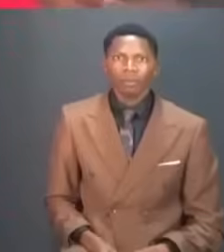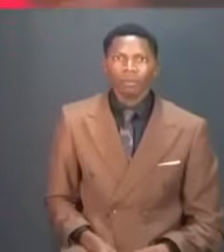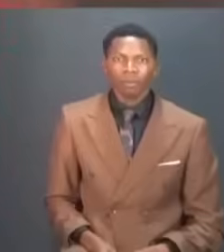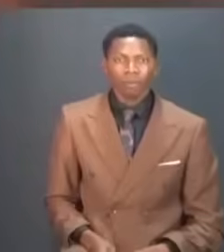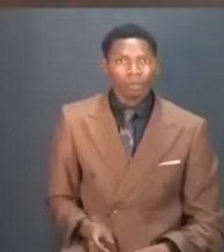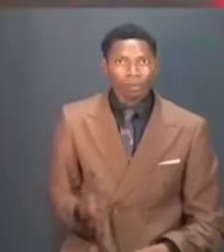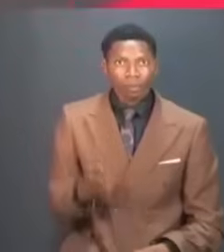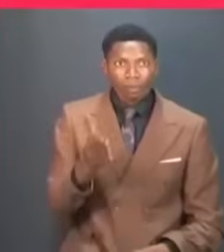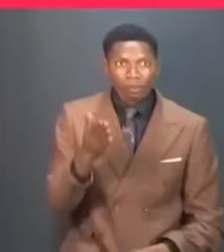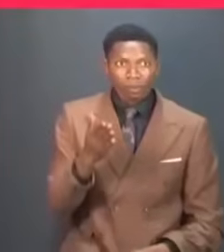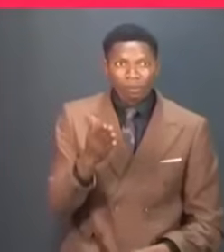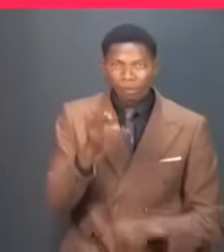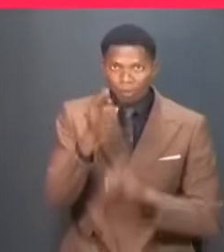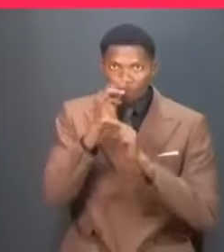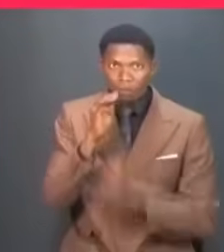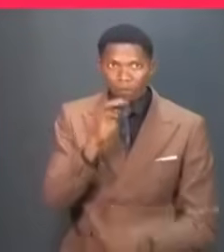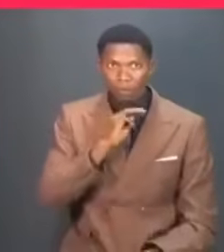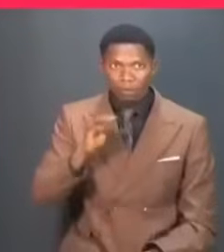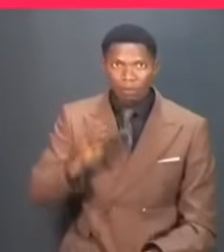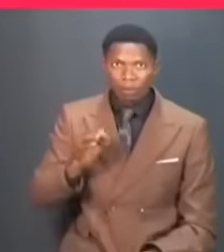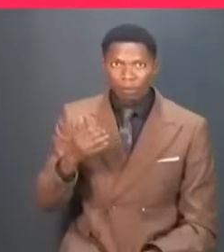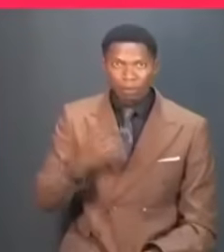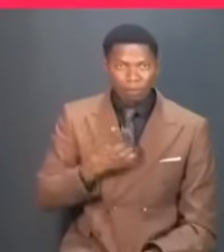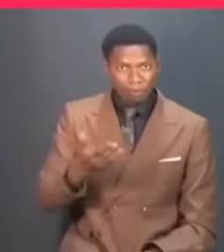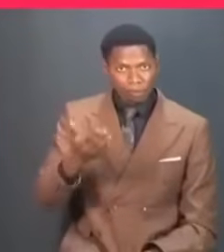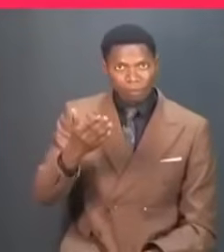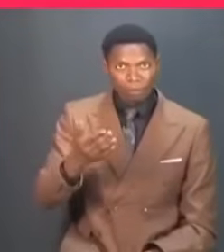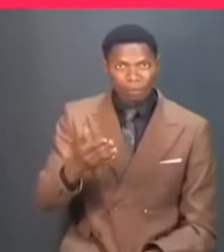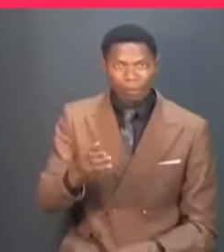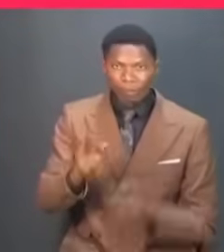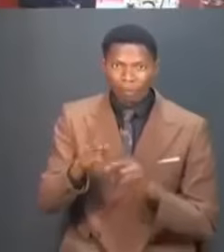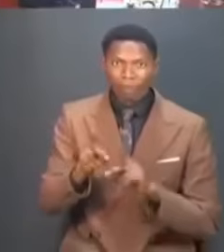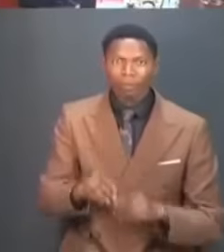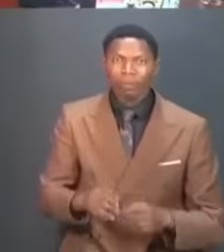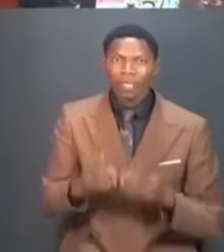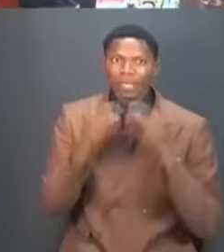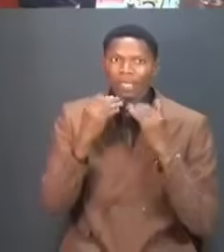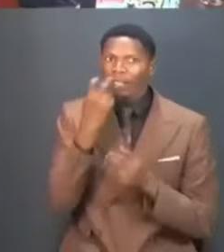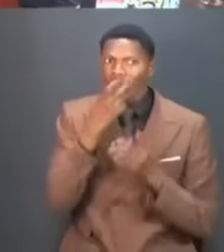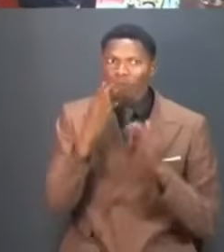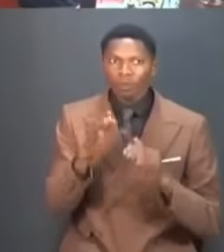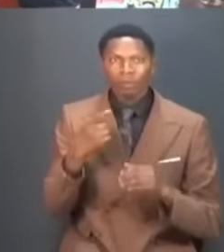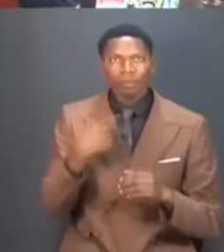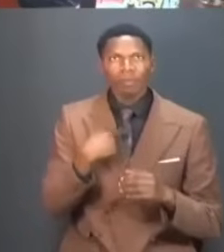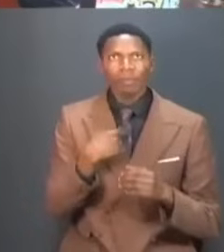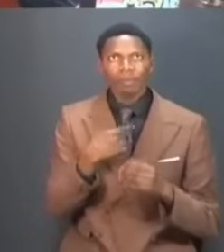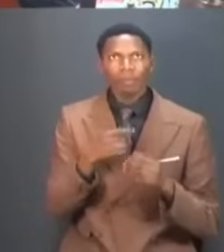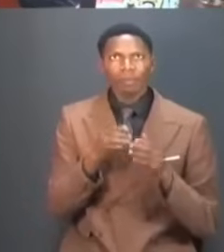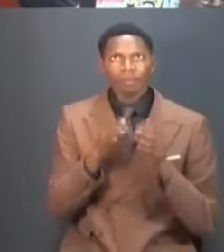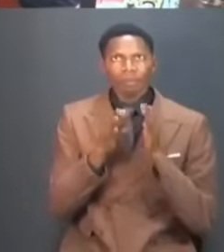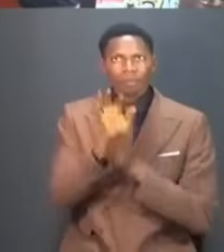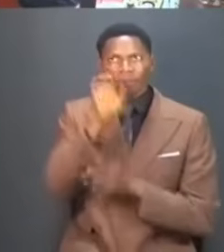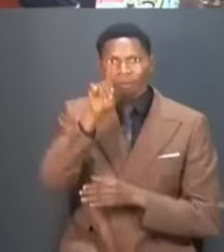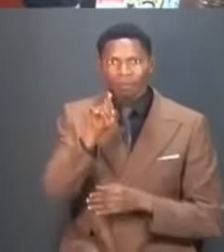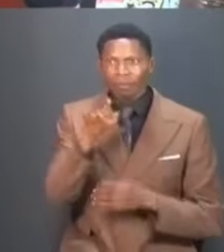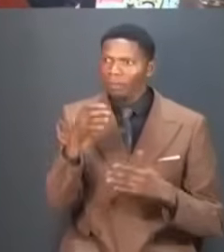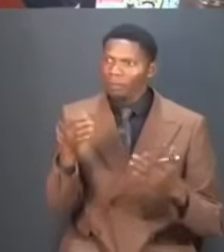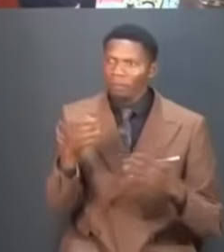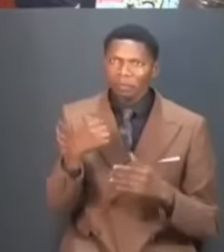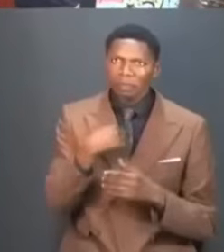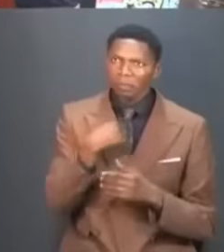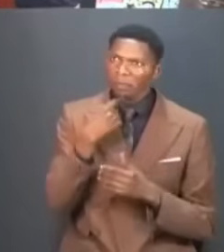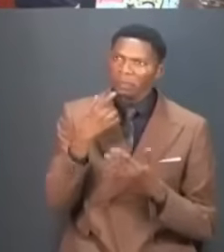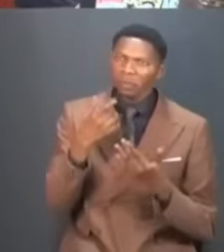Yes, honourable member, you have the floor. Thank you, Mr. Speaker. Mr. Speaker, I was laying the foundation for the question. And the point was that the